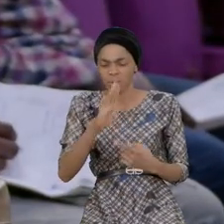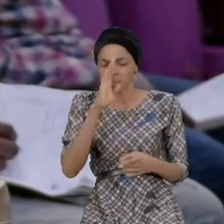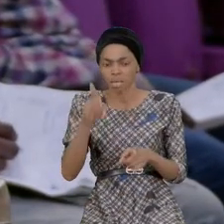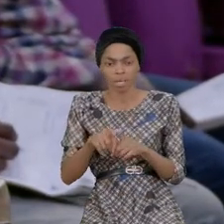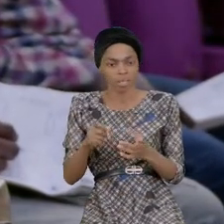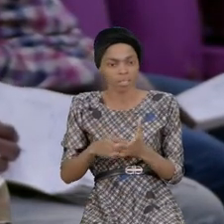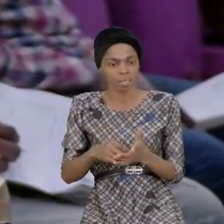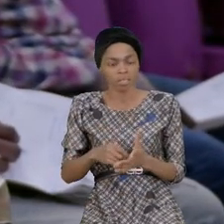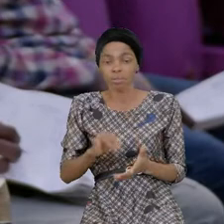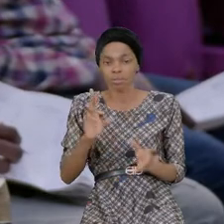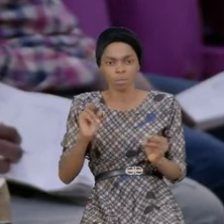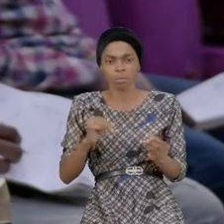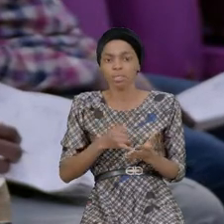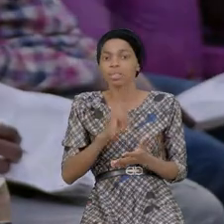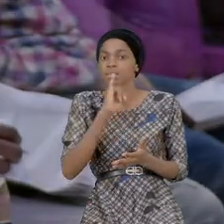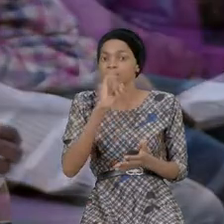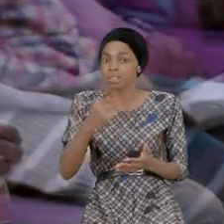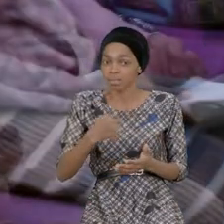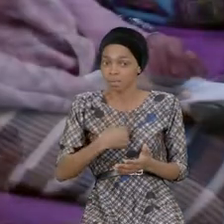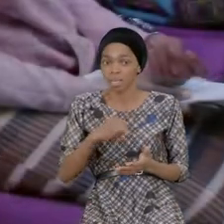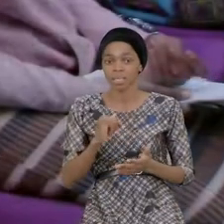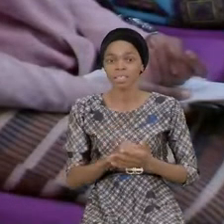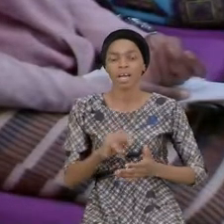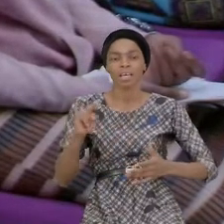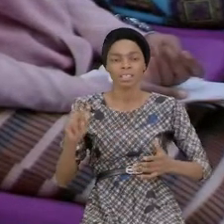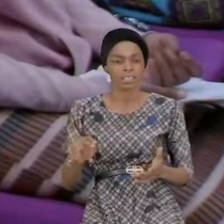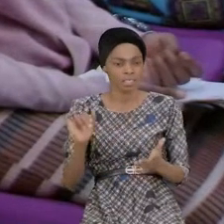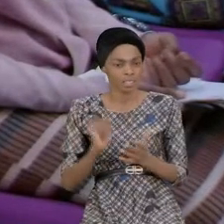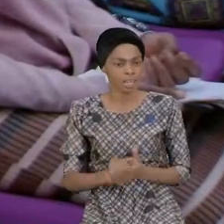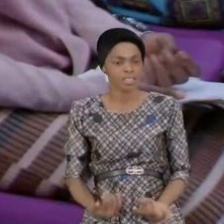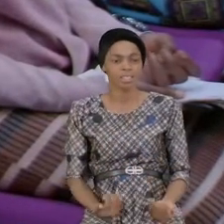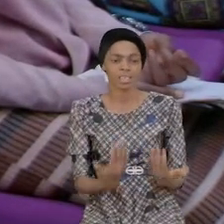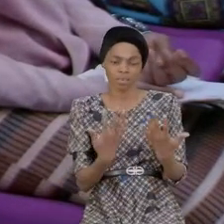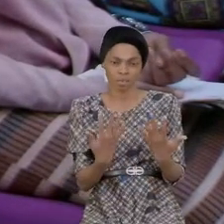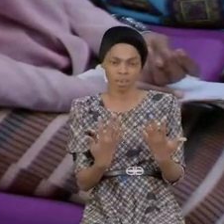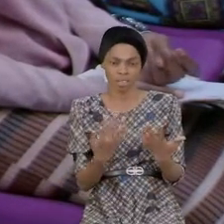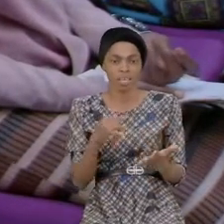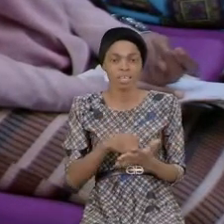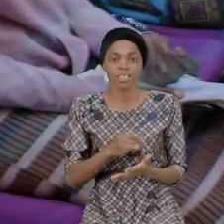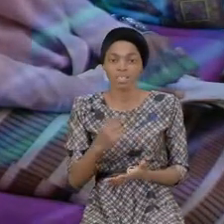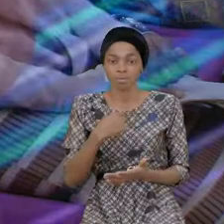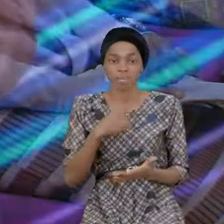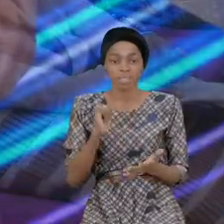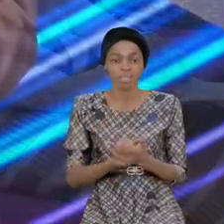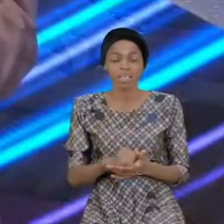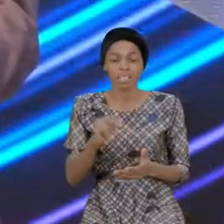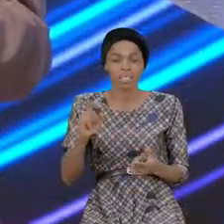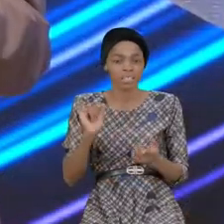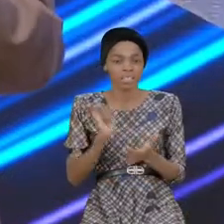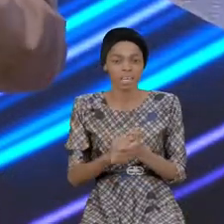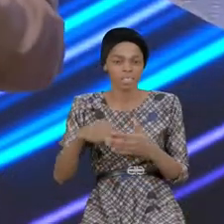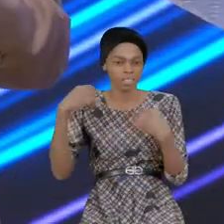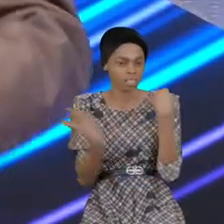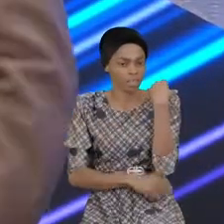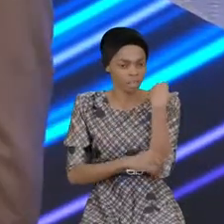me. It's me that needs that self-denial. It's me that needs that self-control. It's me